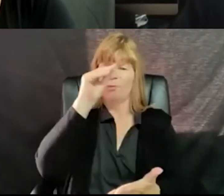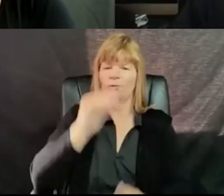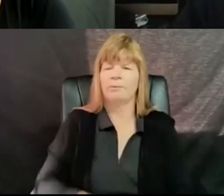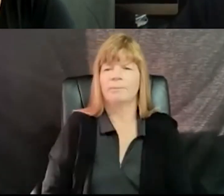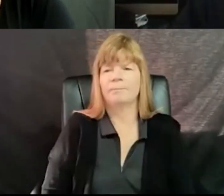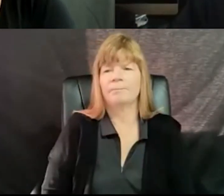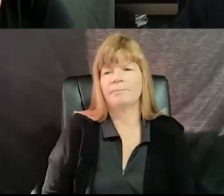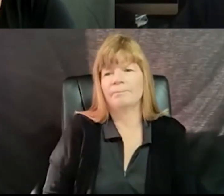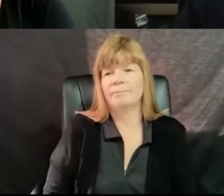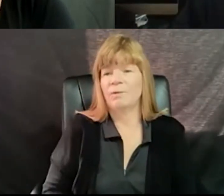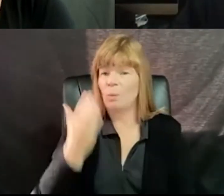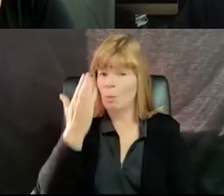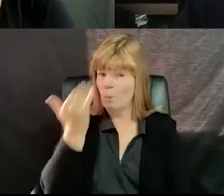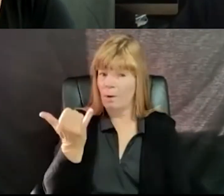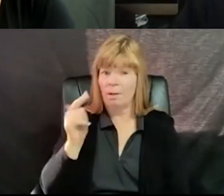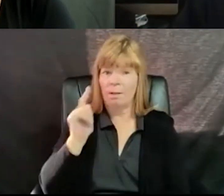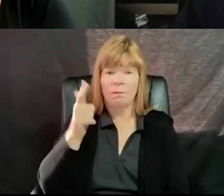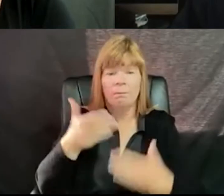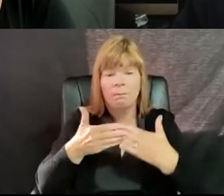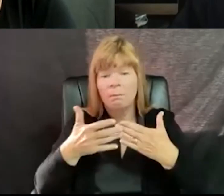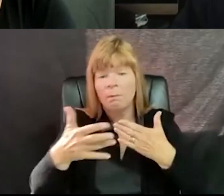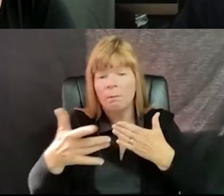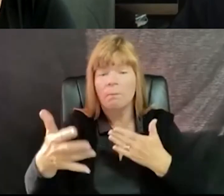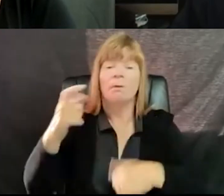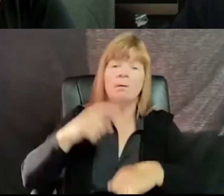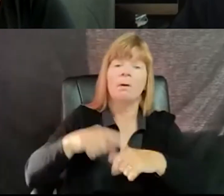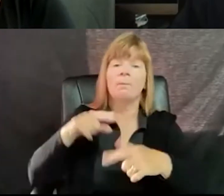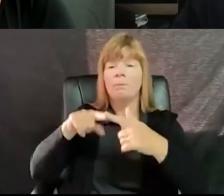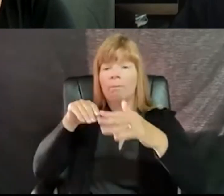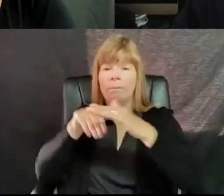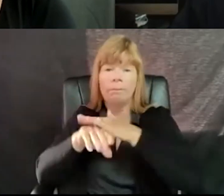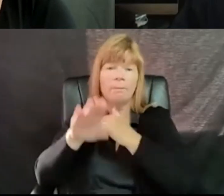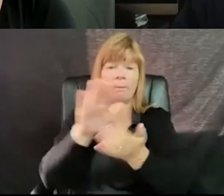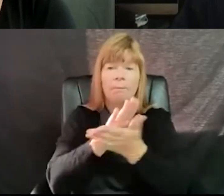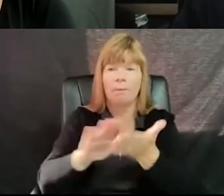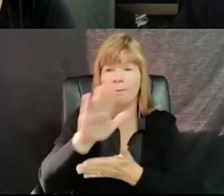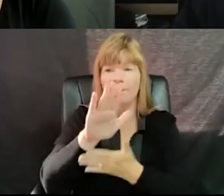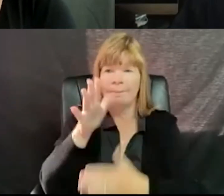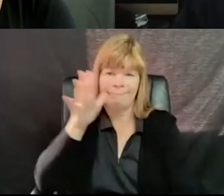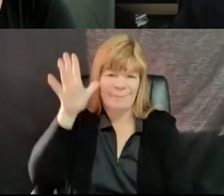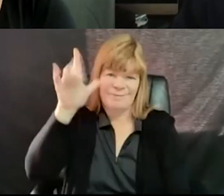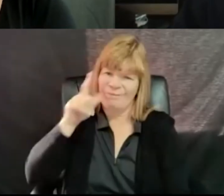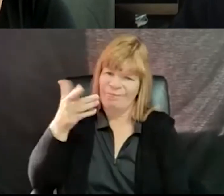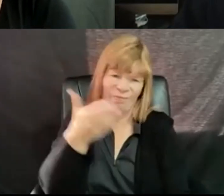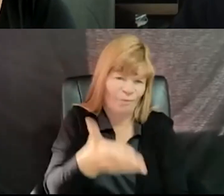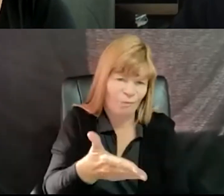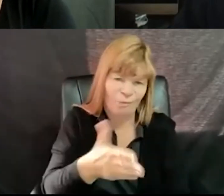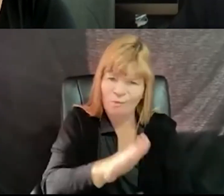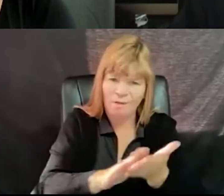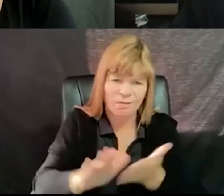because at some point when you go to college, our parents are not going to be there at college.